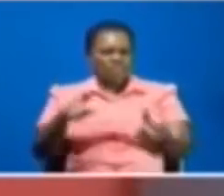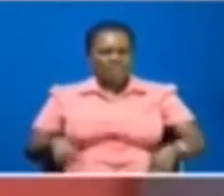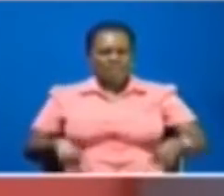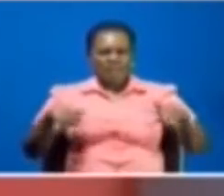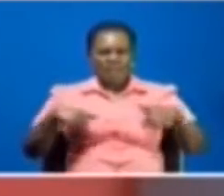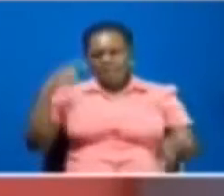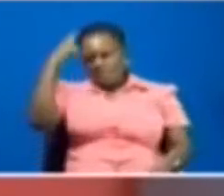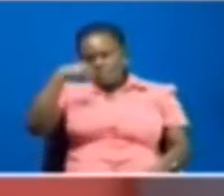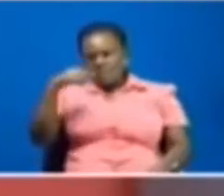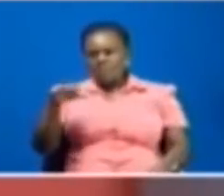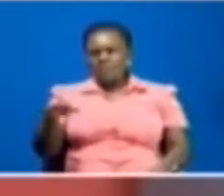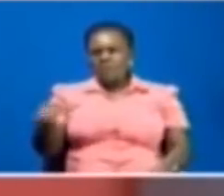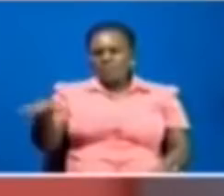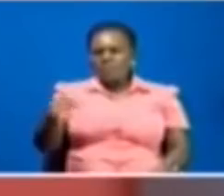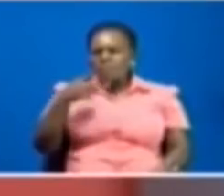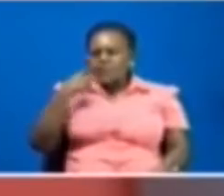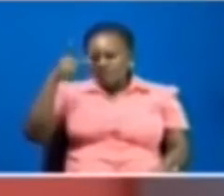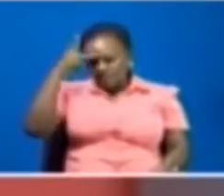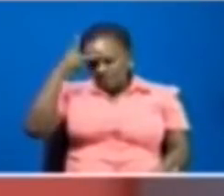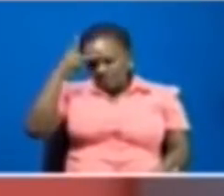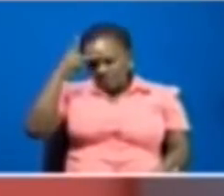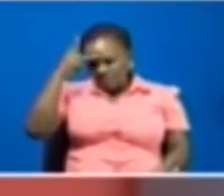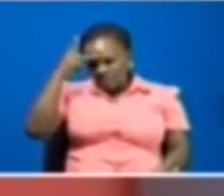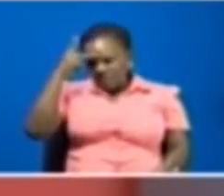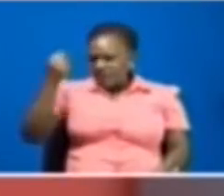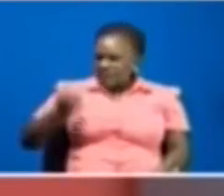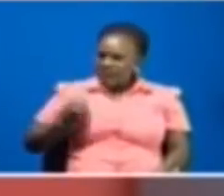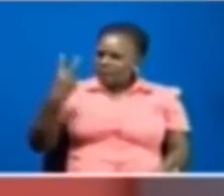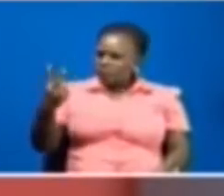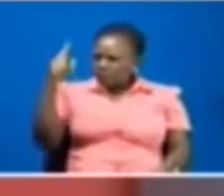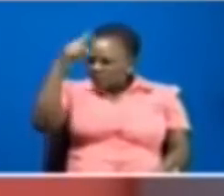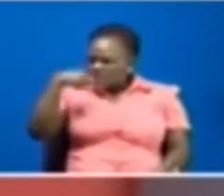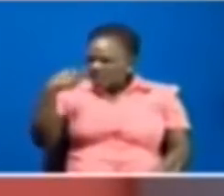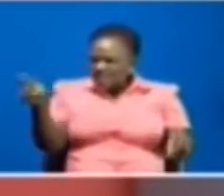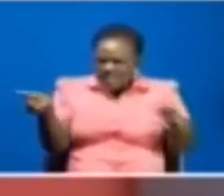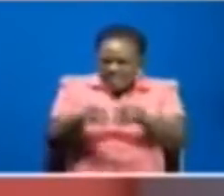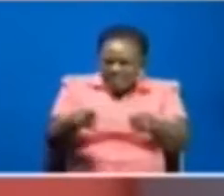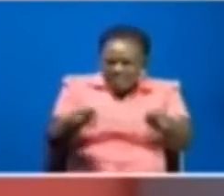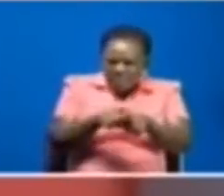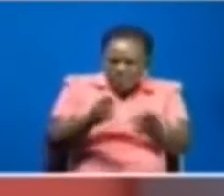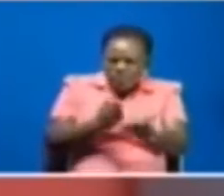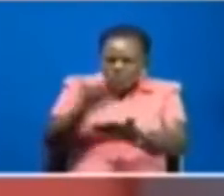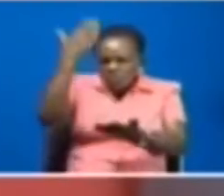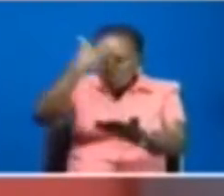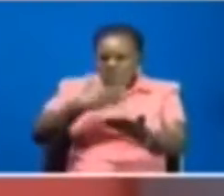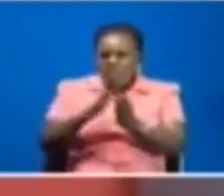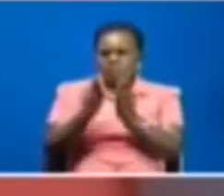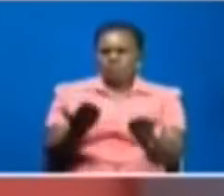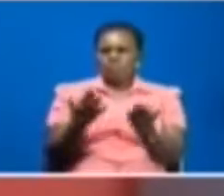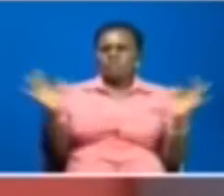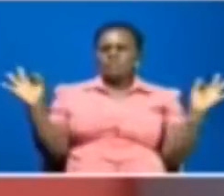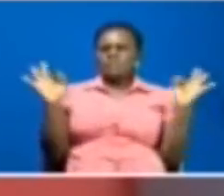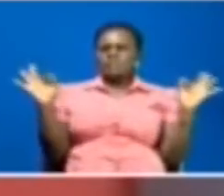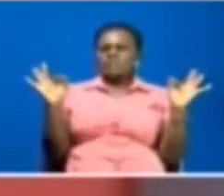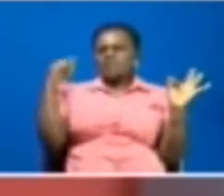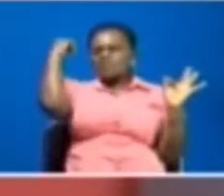your face, environment and parents. Two identical girls in Likuyani, Fafaro area, met through Facebook and were surprised at the